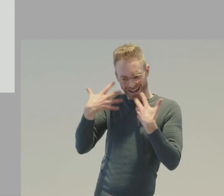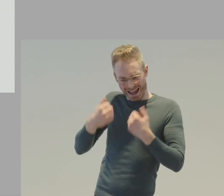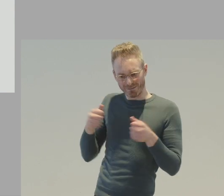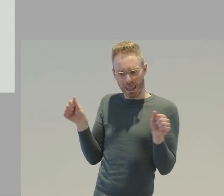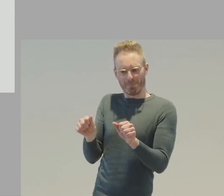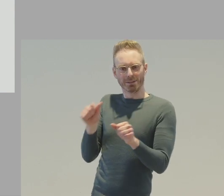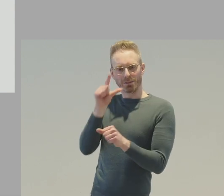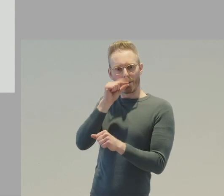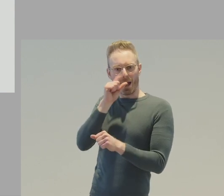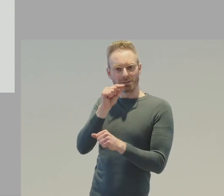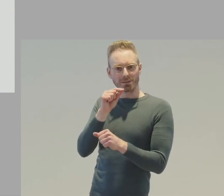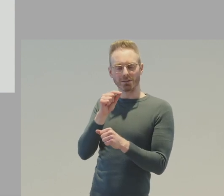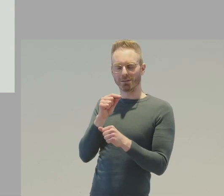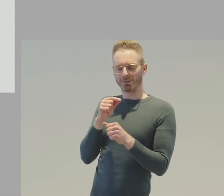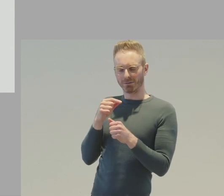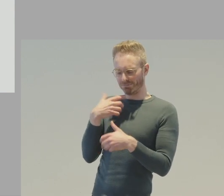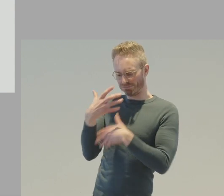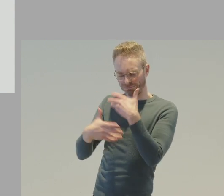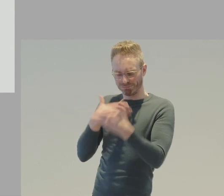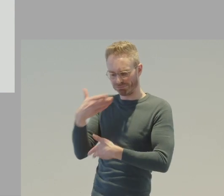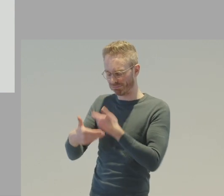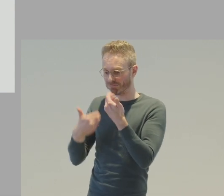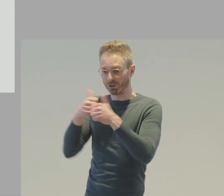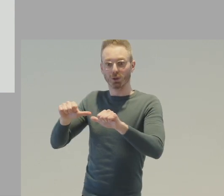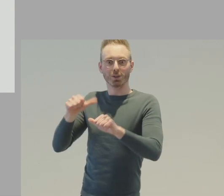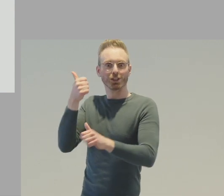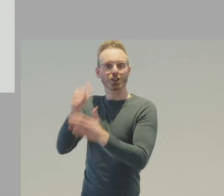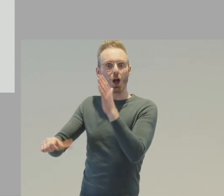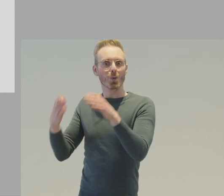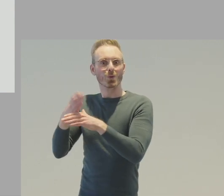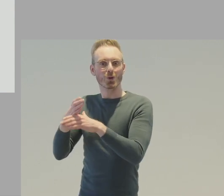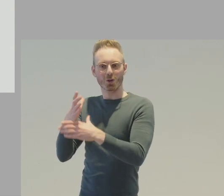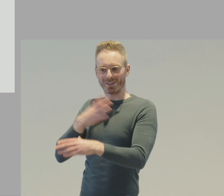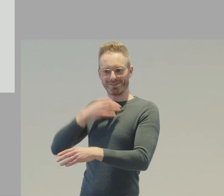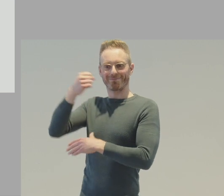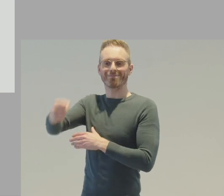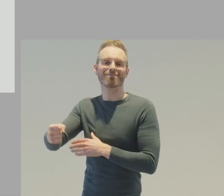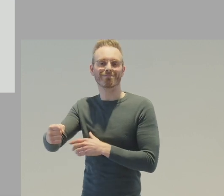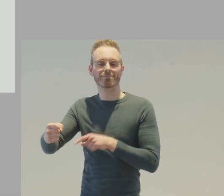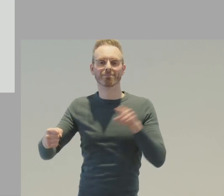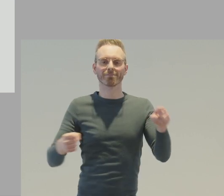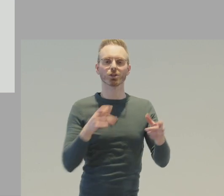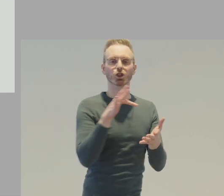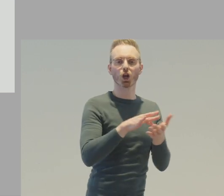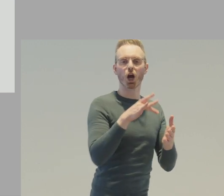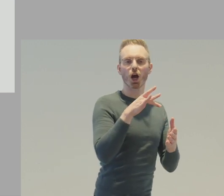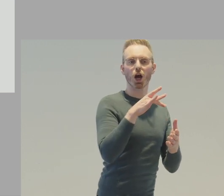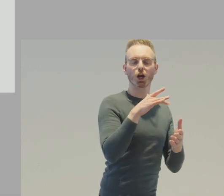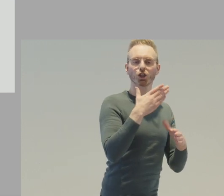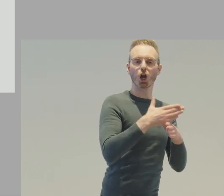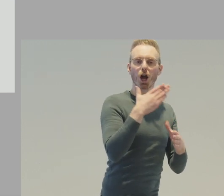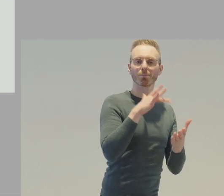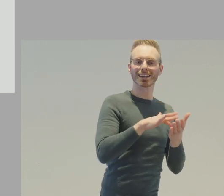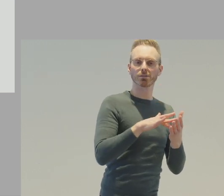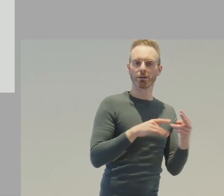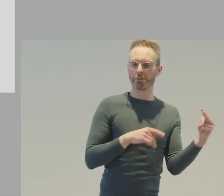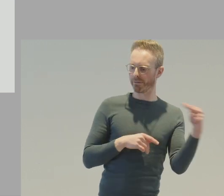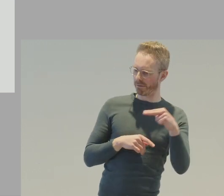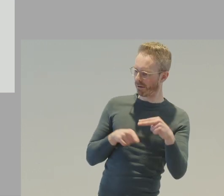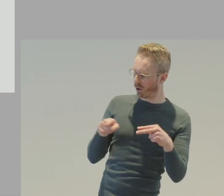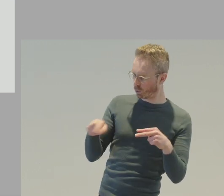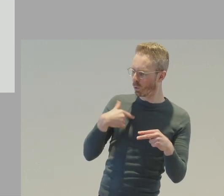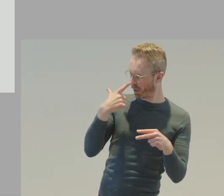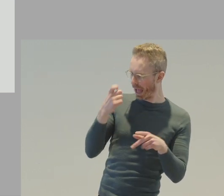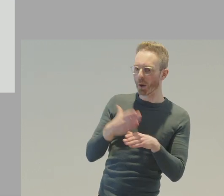of work. And then somebody, some clever person at the job centre goes, oh, great, they must not have a limited capacity for work anymore. I'll put them on the lower level